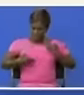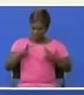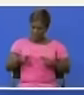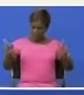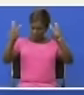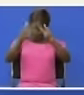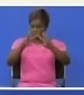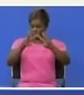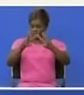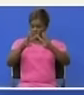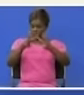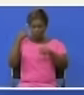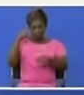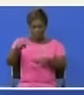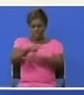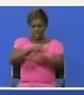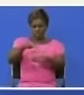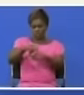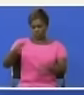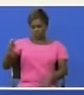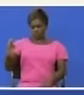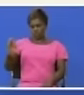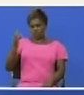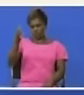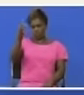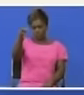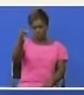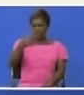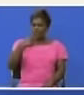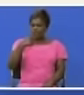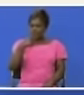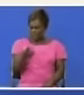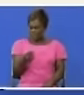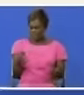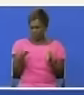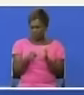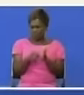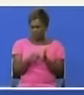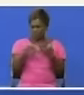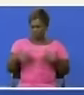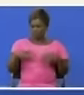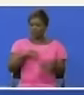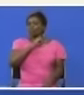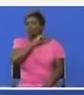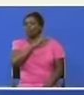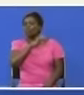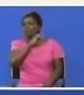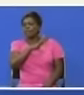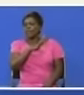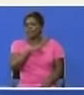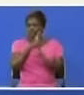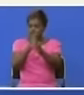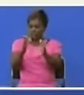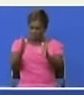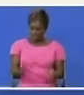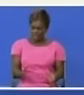they portend for the national security going forward. I told you this issue was brought to us by people who are complaining. Besides the journalists